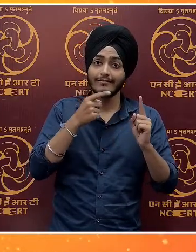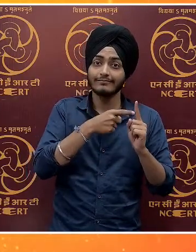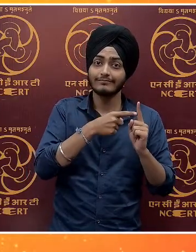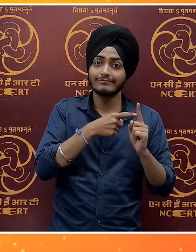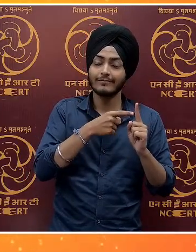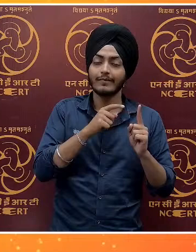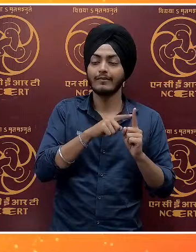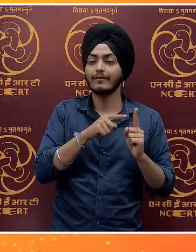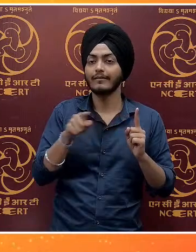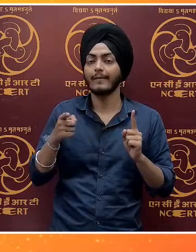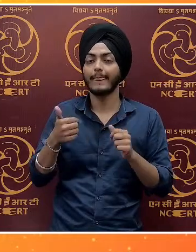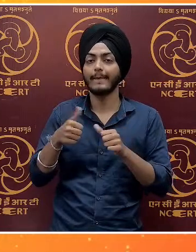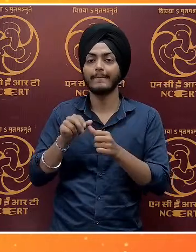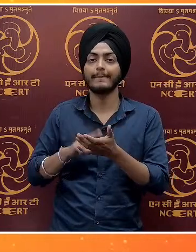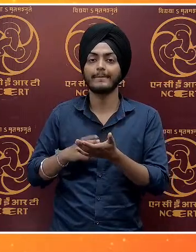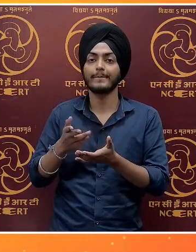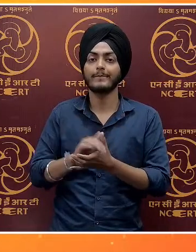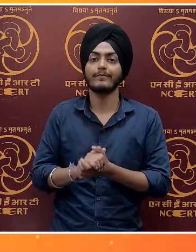map.